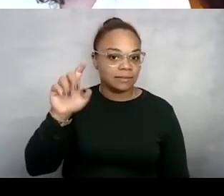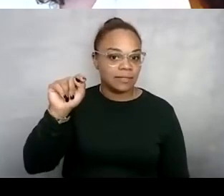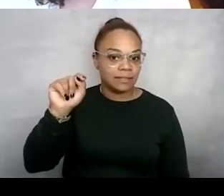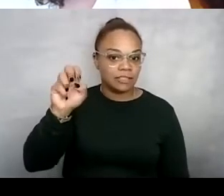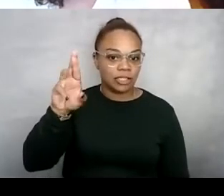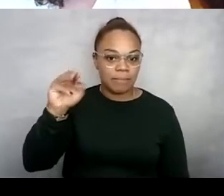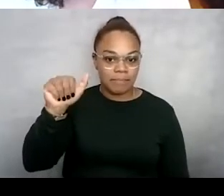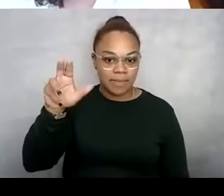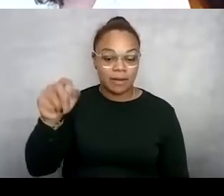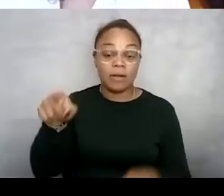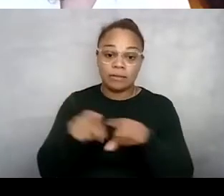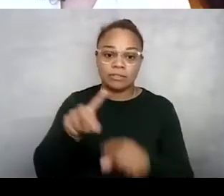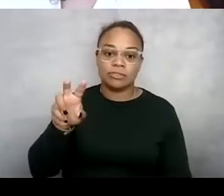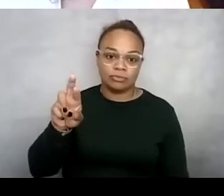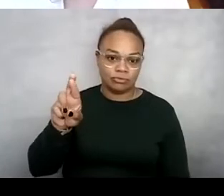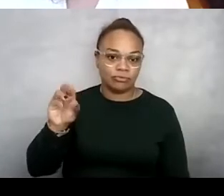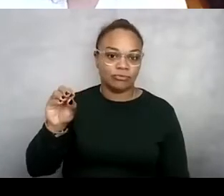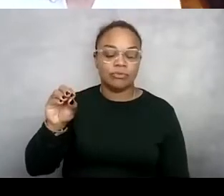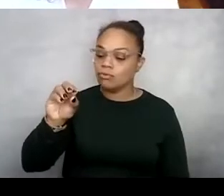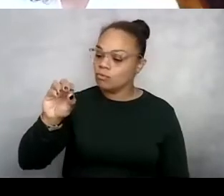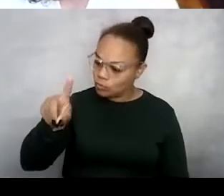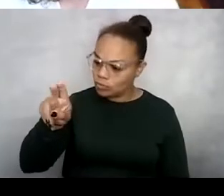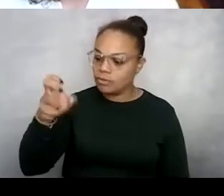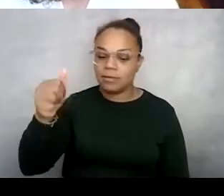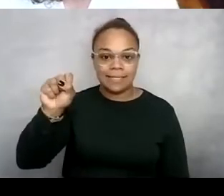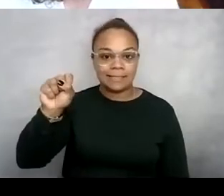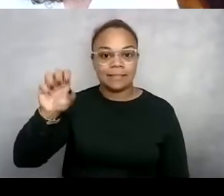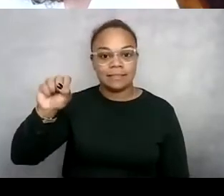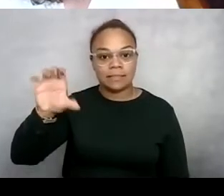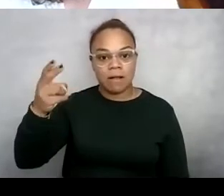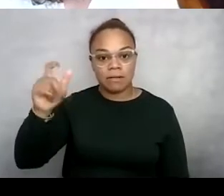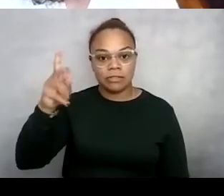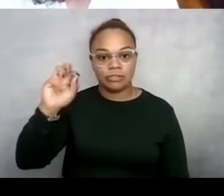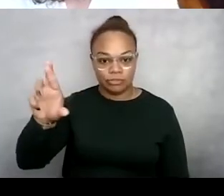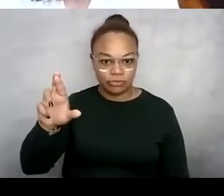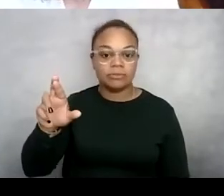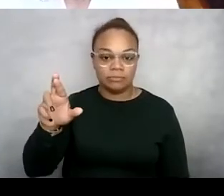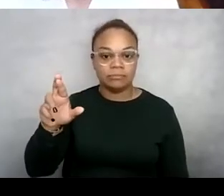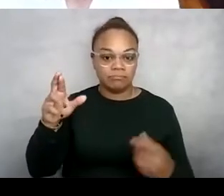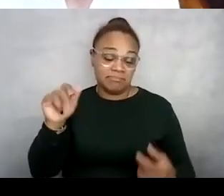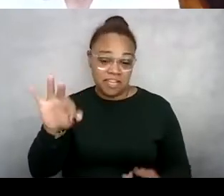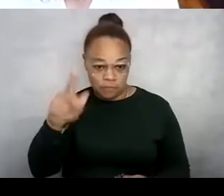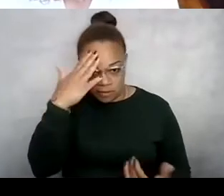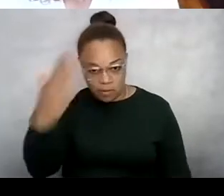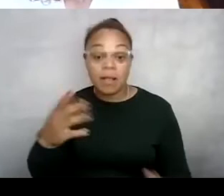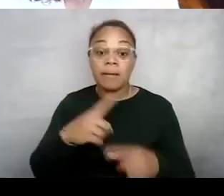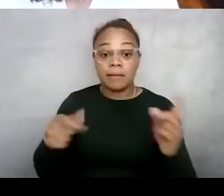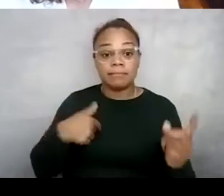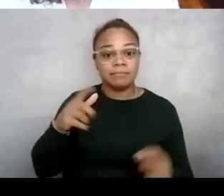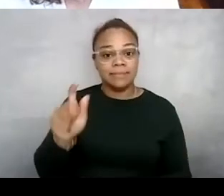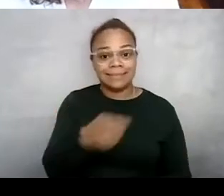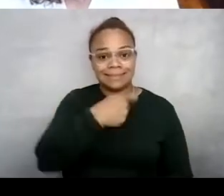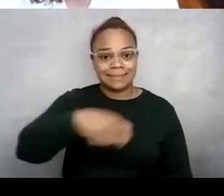which you may or may not know. But I was a female tennis player at the University of Georgia, a Division I